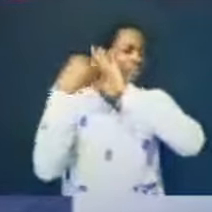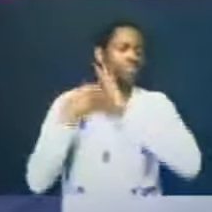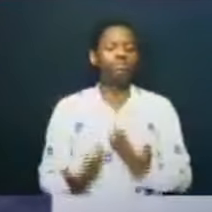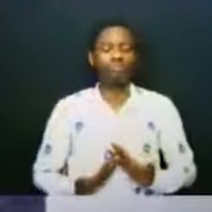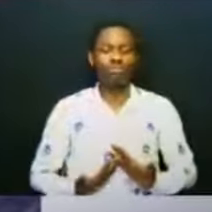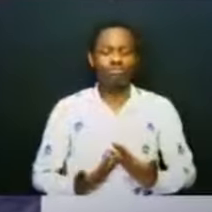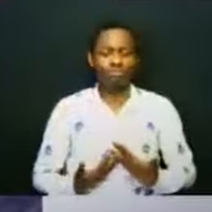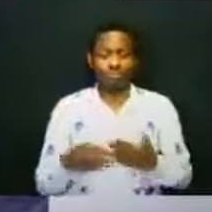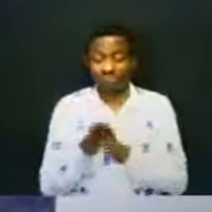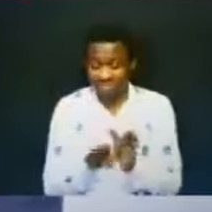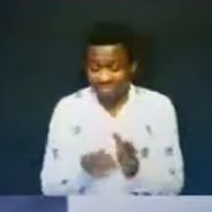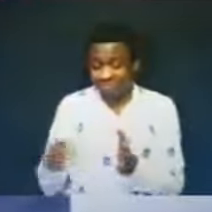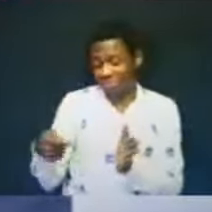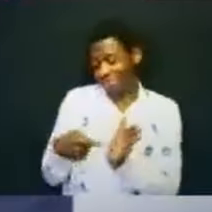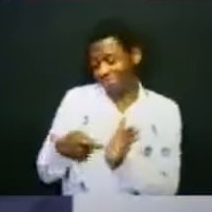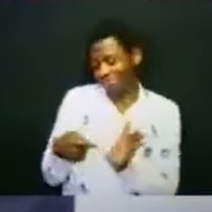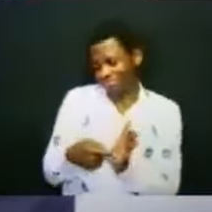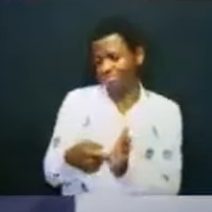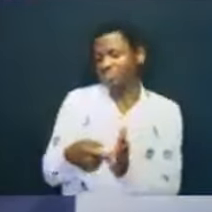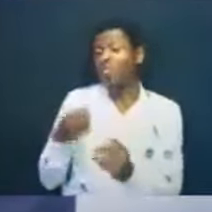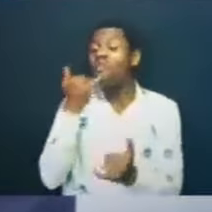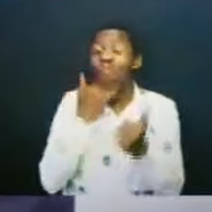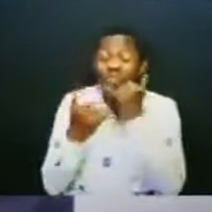scripture is saying that it is impossible that